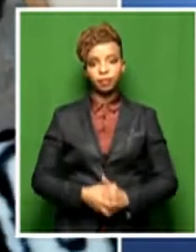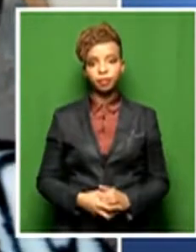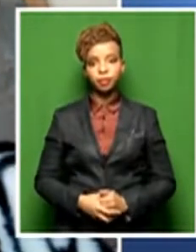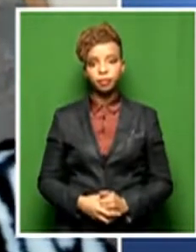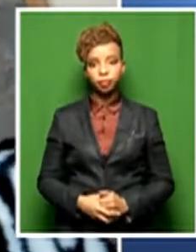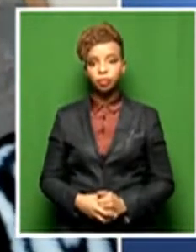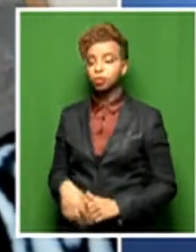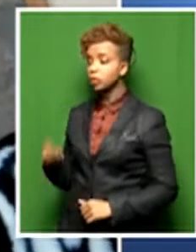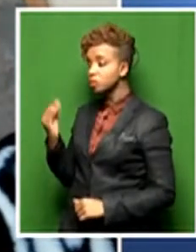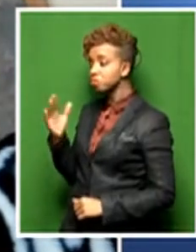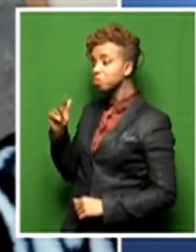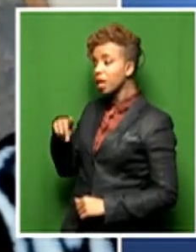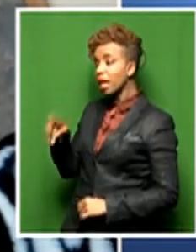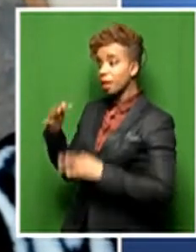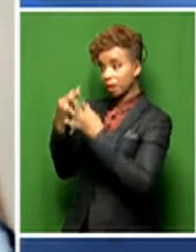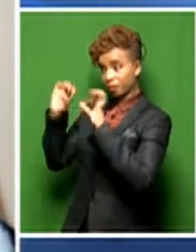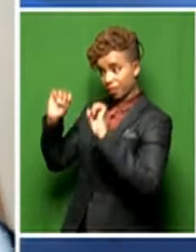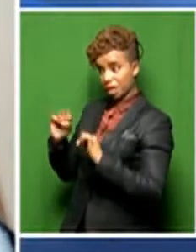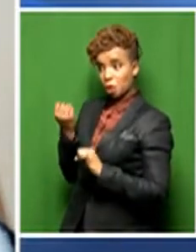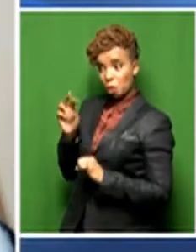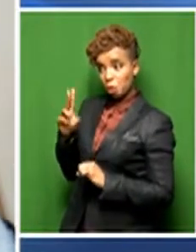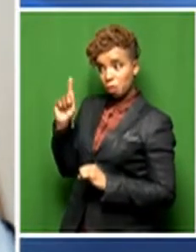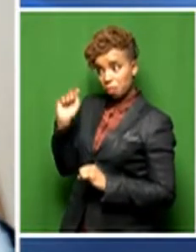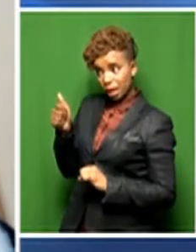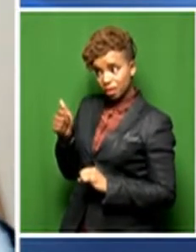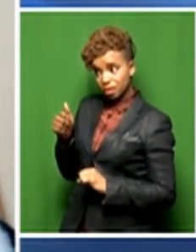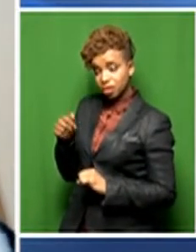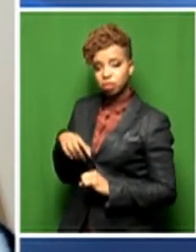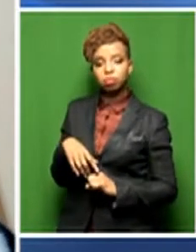come at a cost? The app is not free. It comes at a cost.